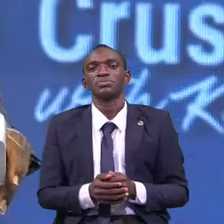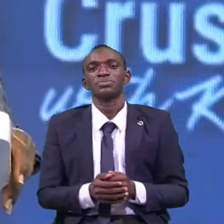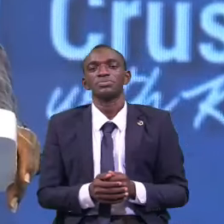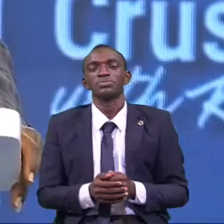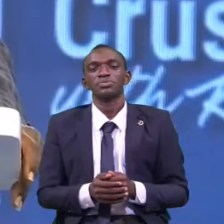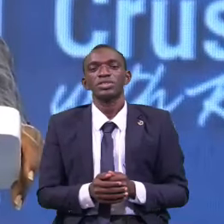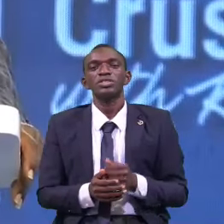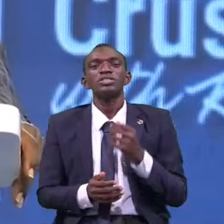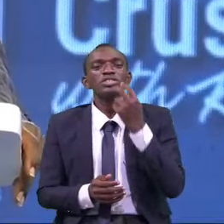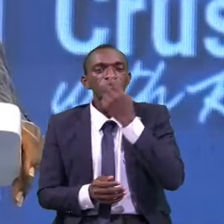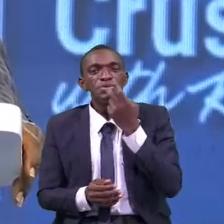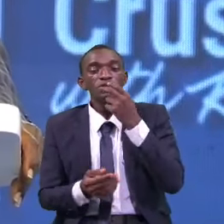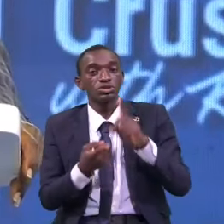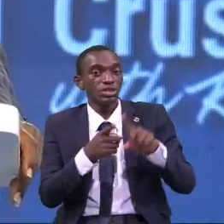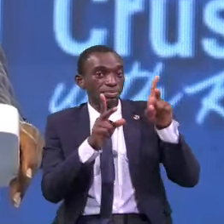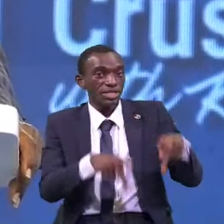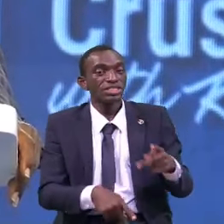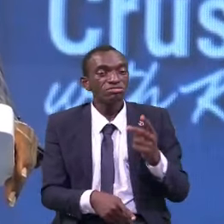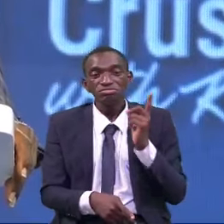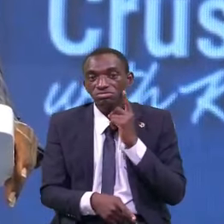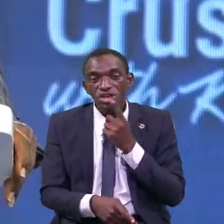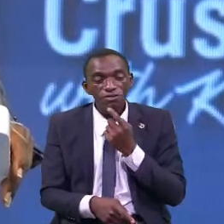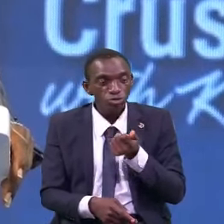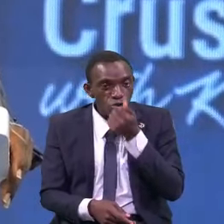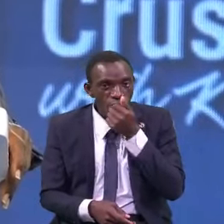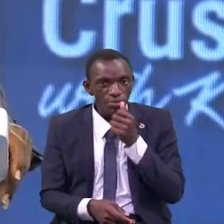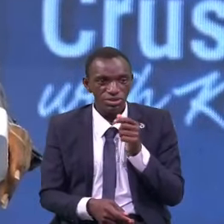Speak to the deaf, the dumb, they will hear you speak.